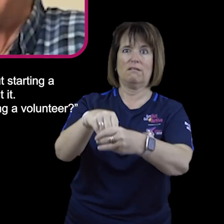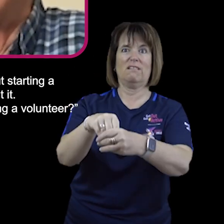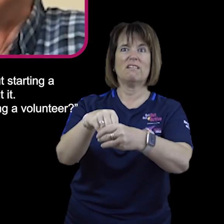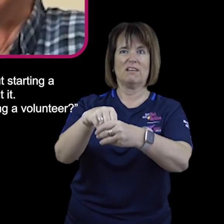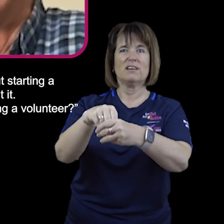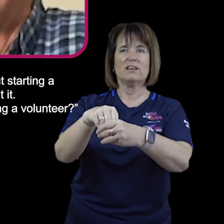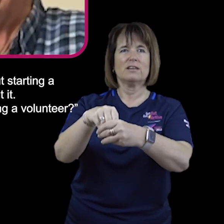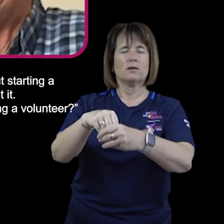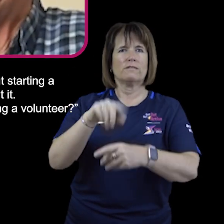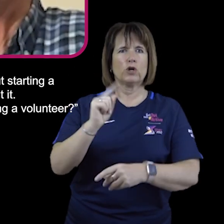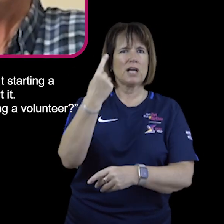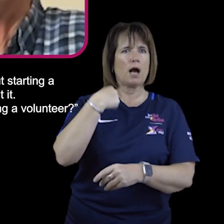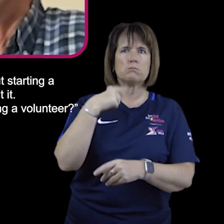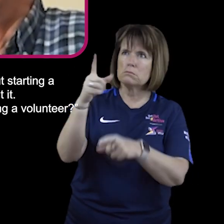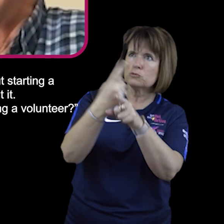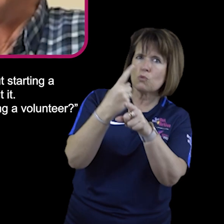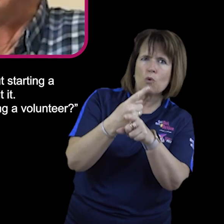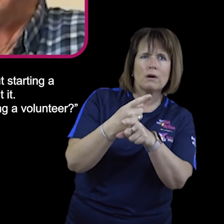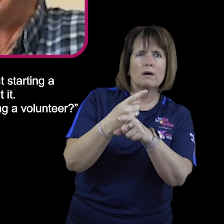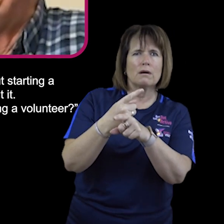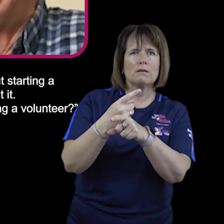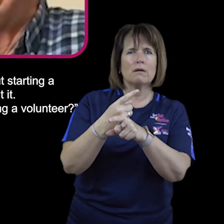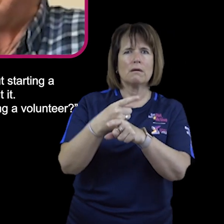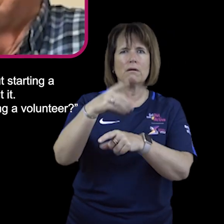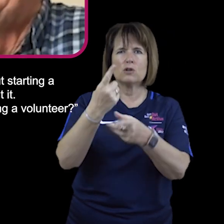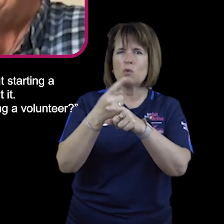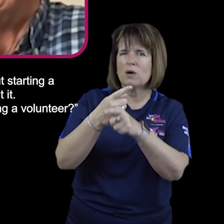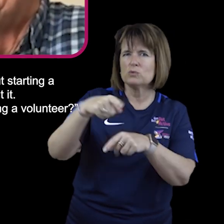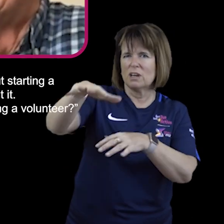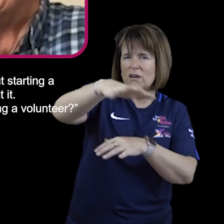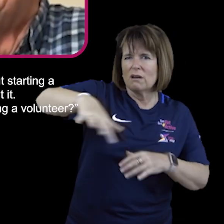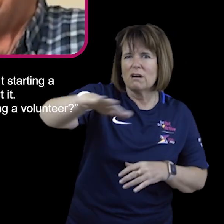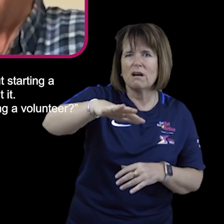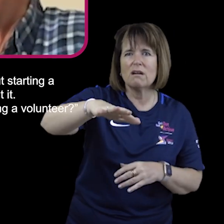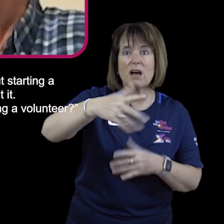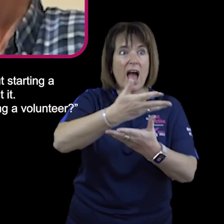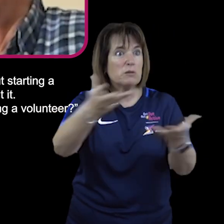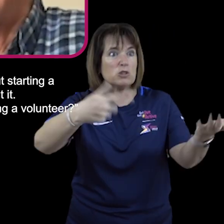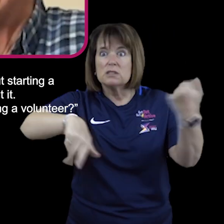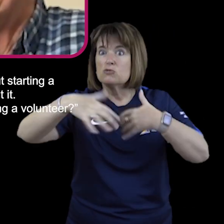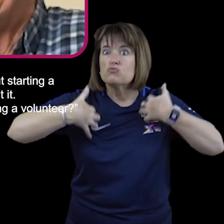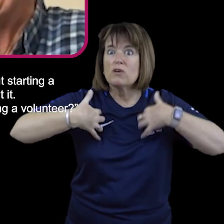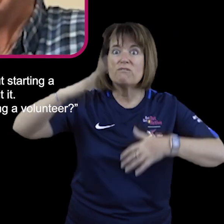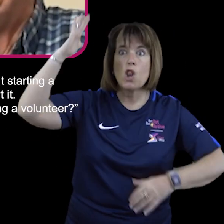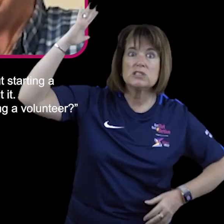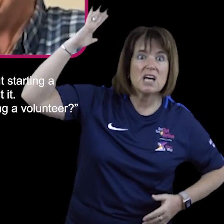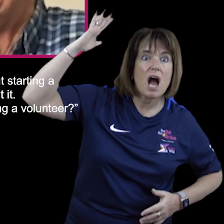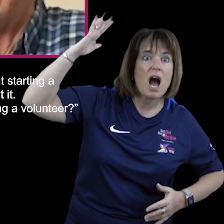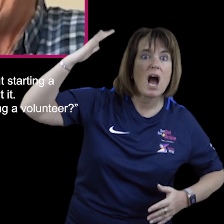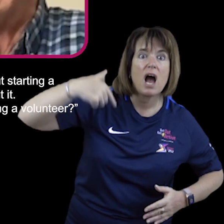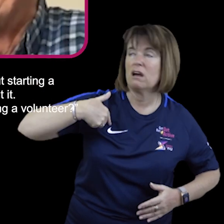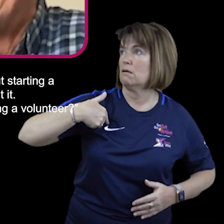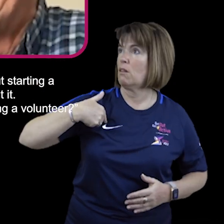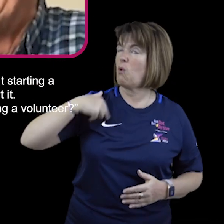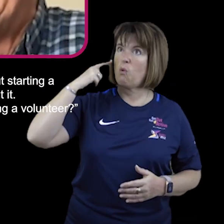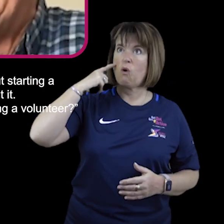about Arundel's, and said, is anybody interested in being a volunteer? And I thought, yes, I